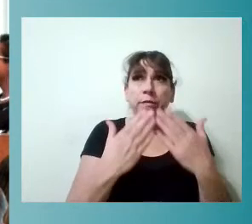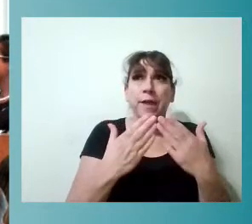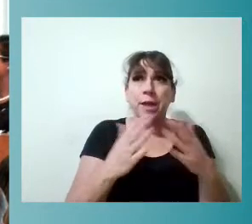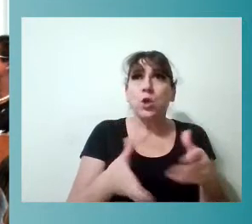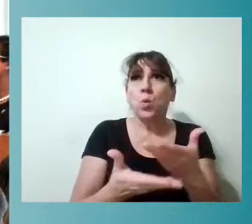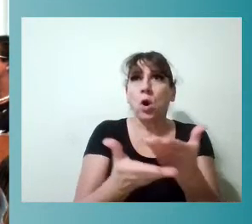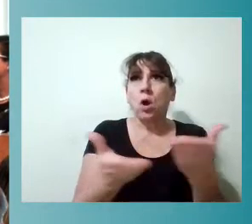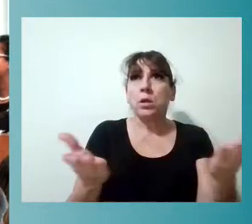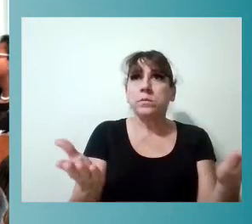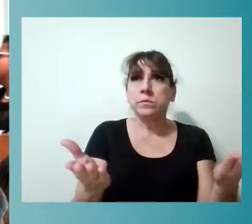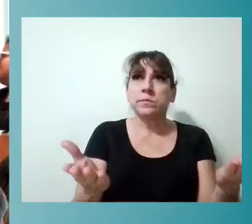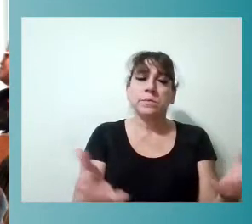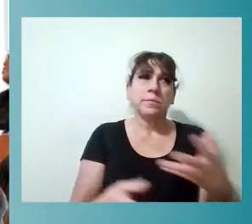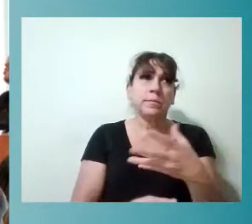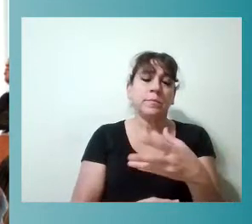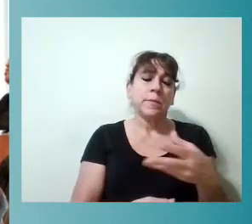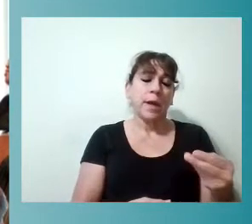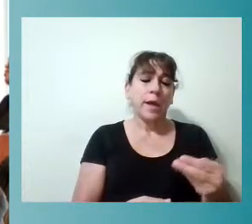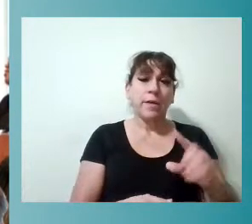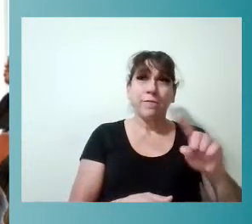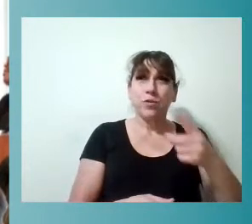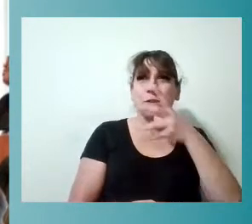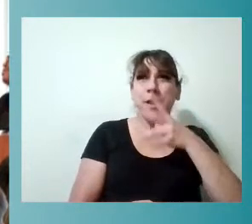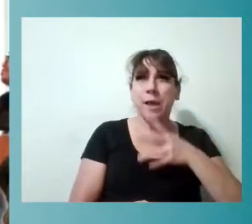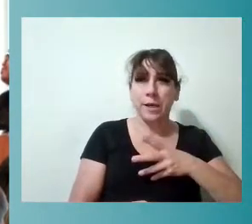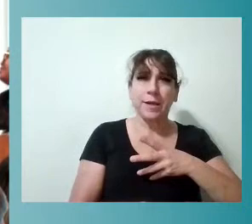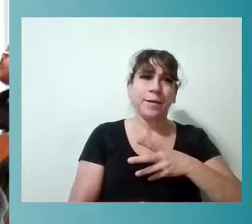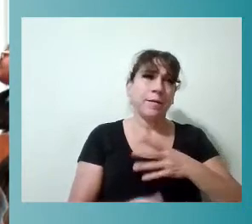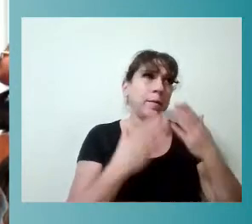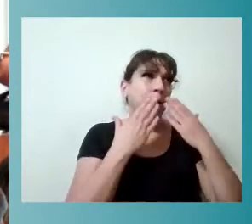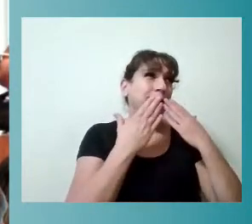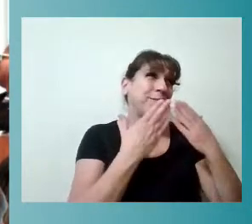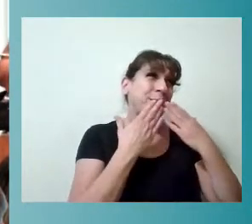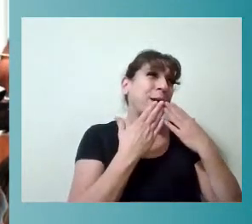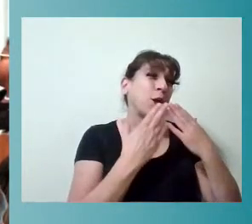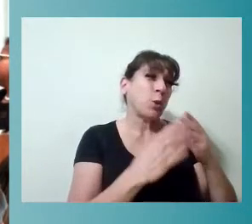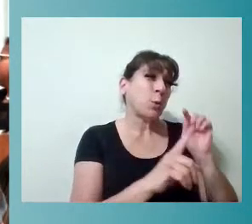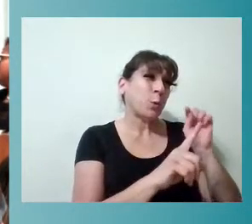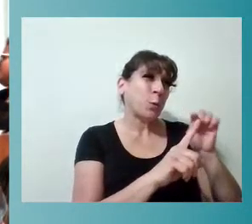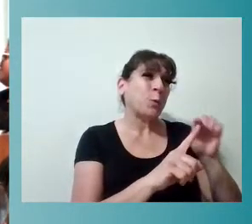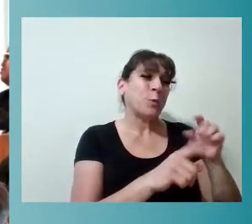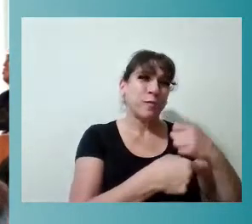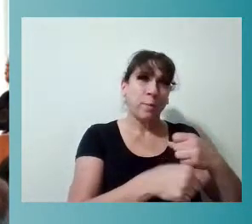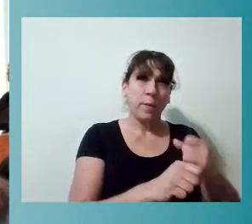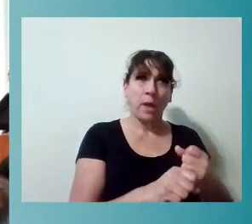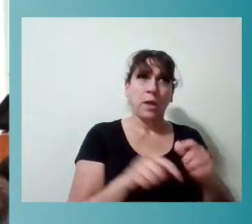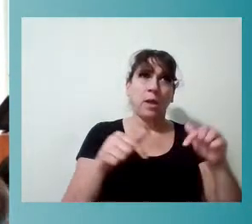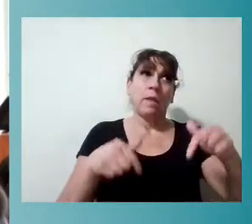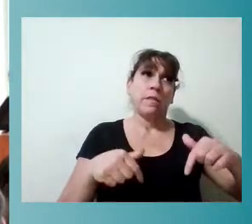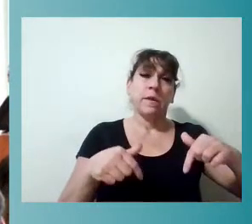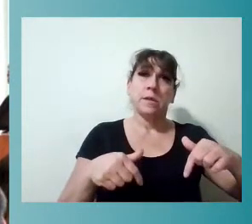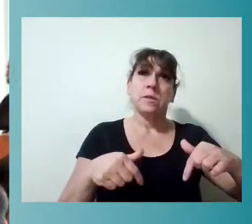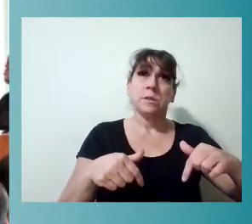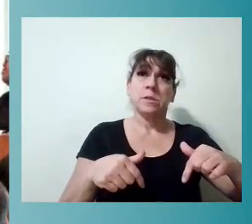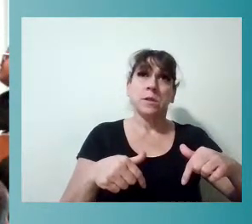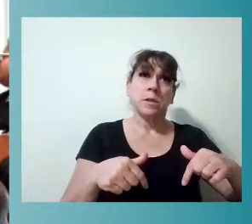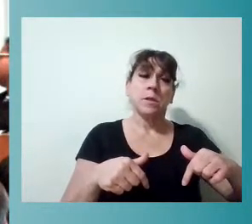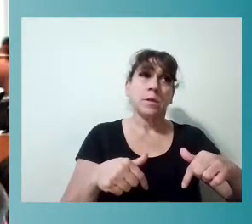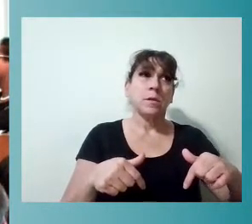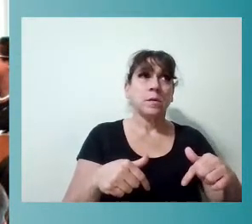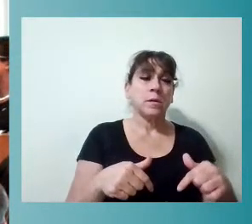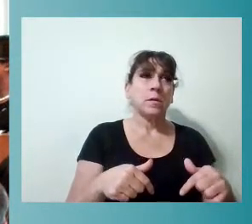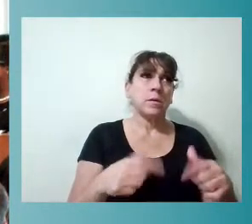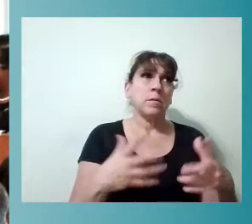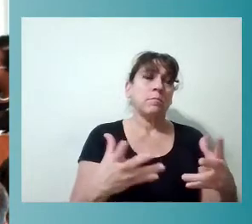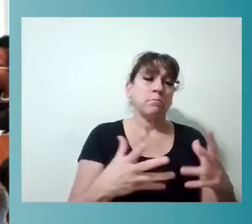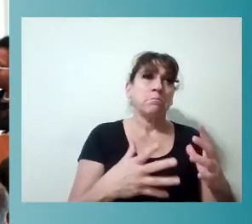all. And First Lady, thank you for making this the movement